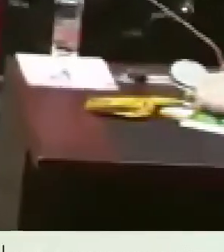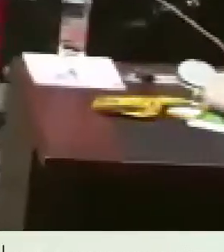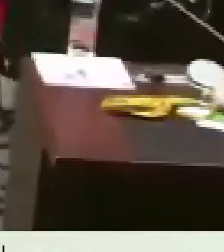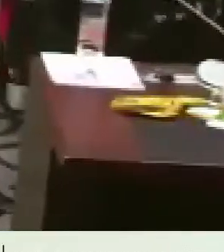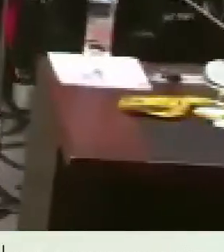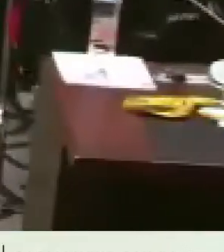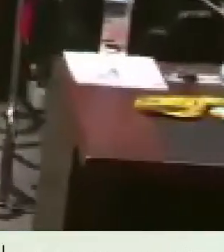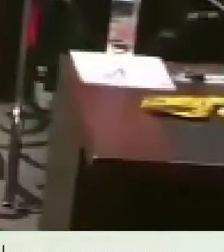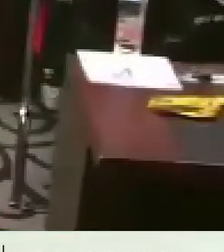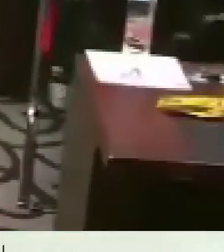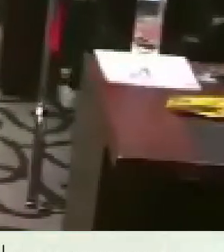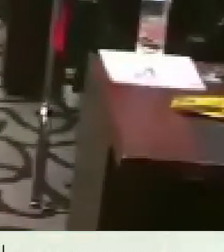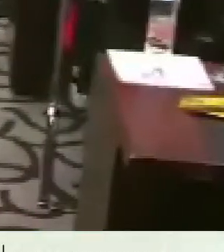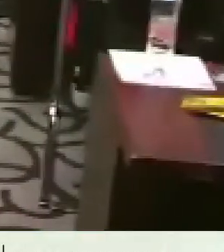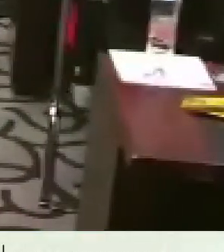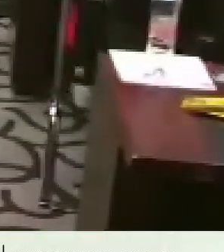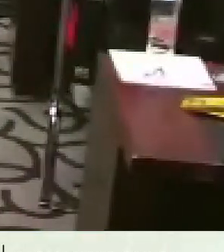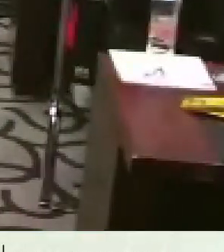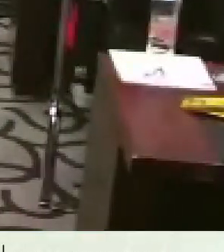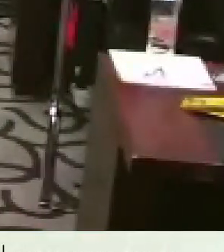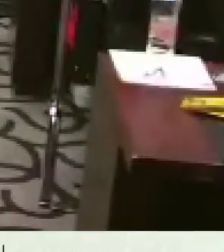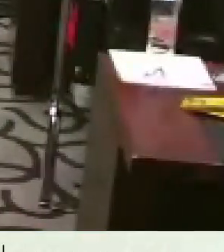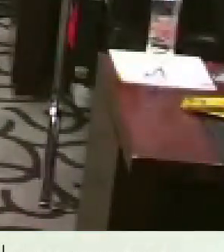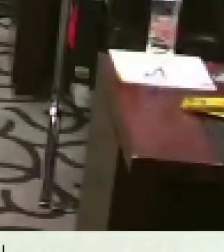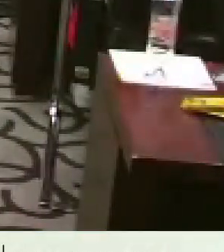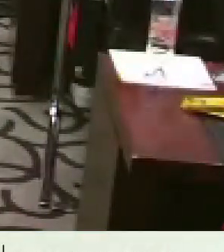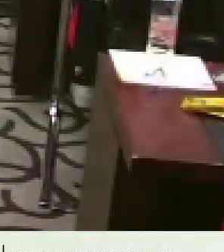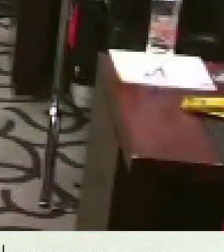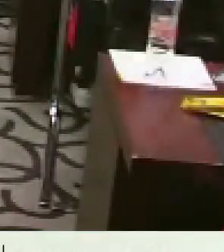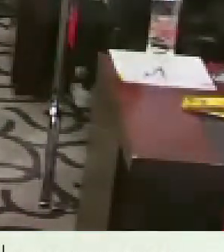The Secretary will read the order.